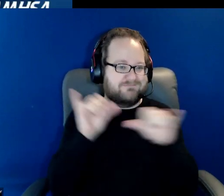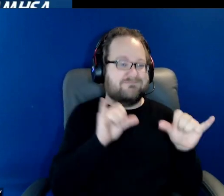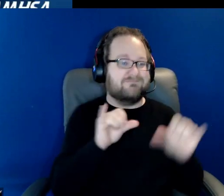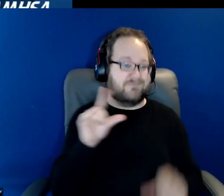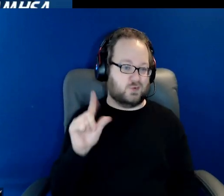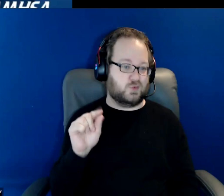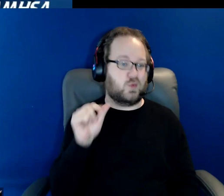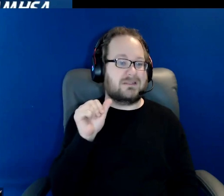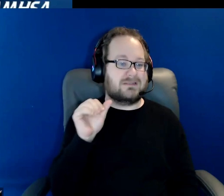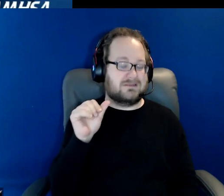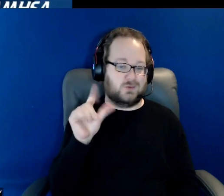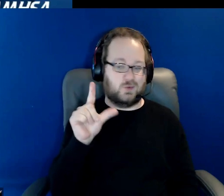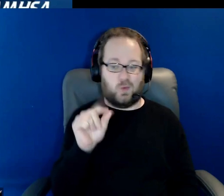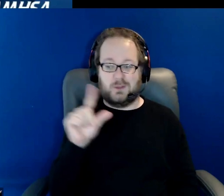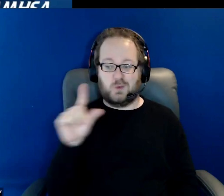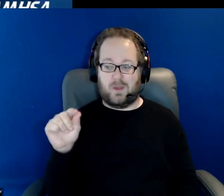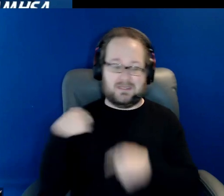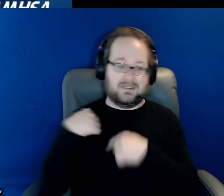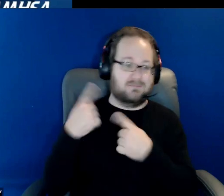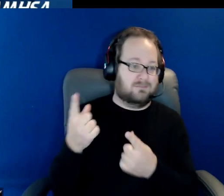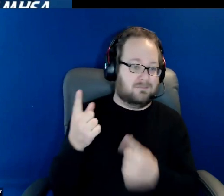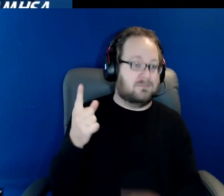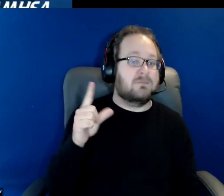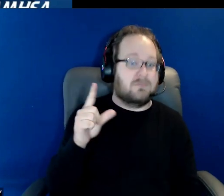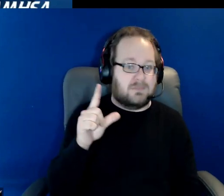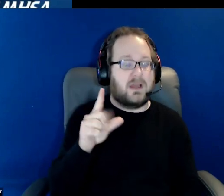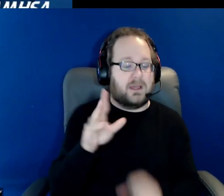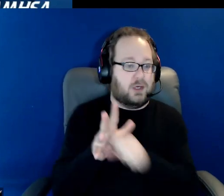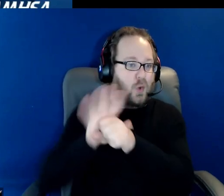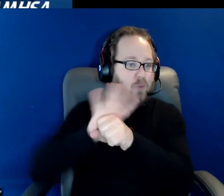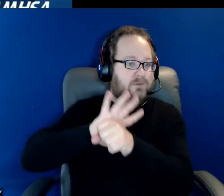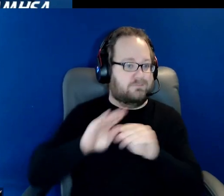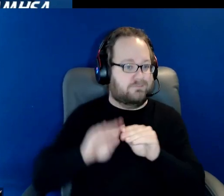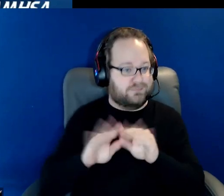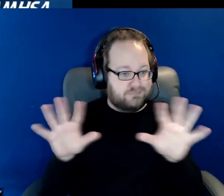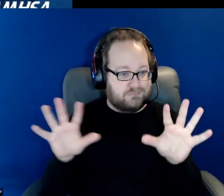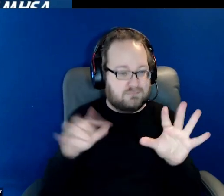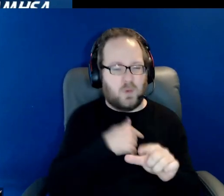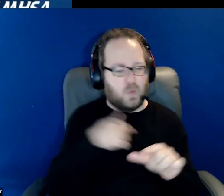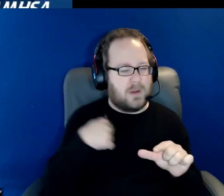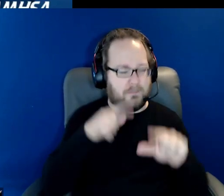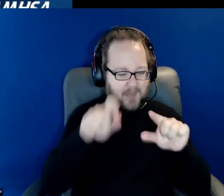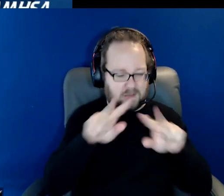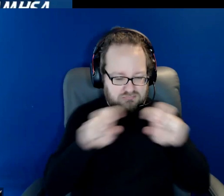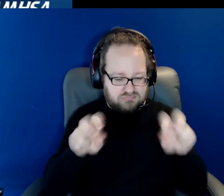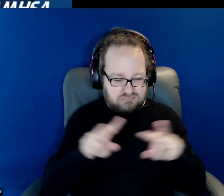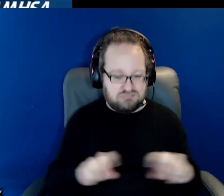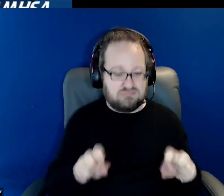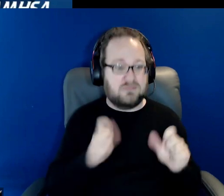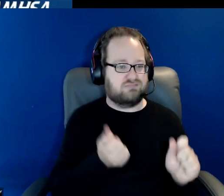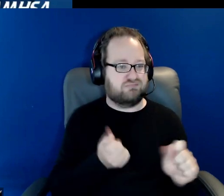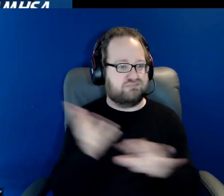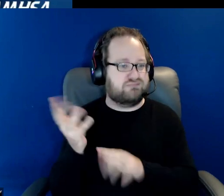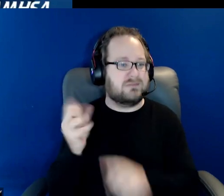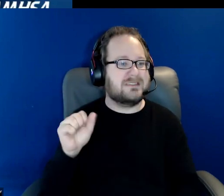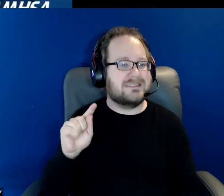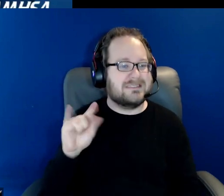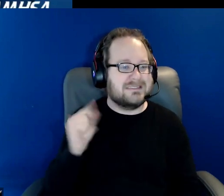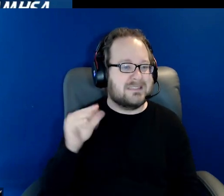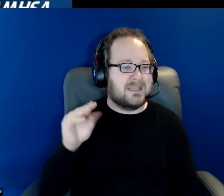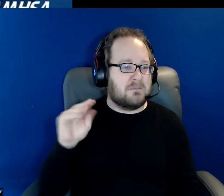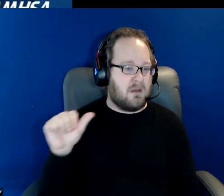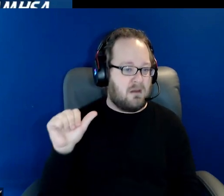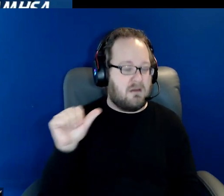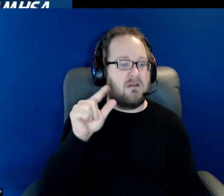We must counter myths and stigma related to who is at risk and why, and plan with a focus on the people who are the most